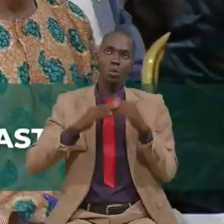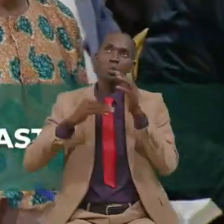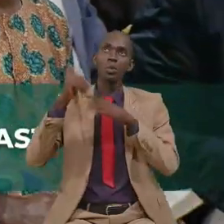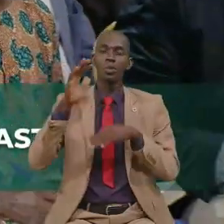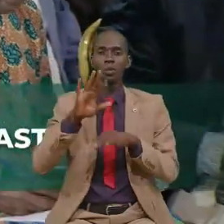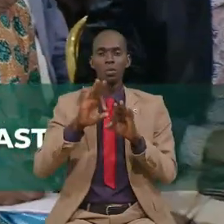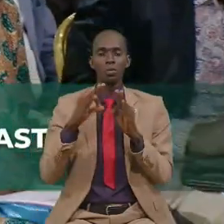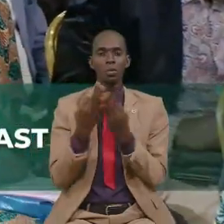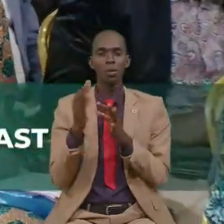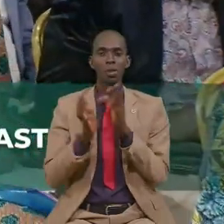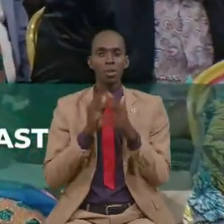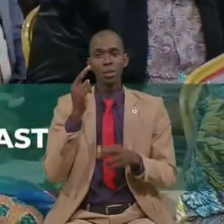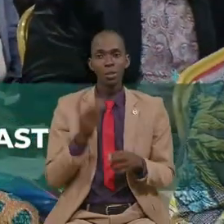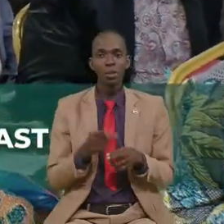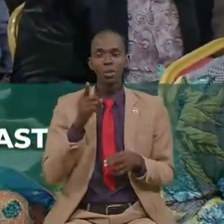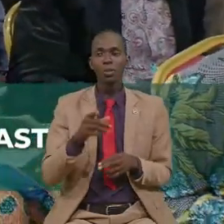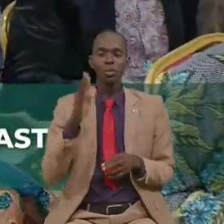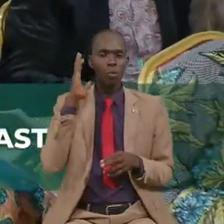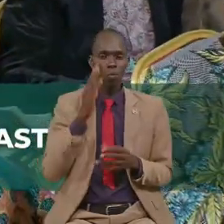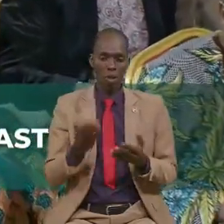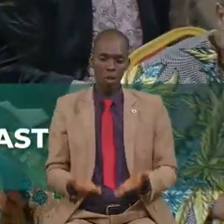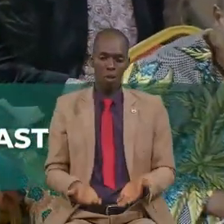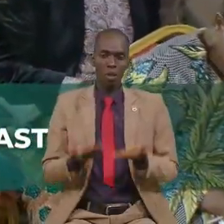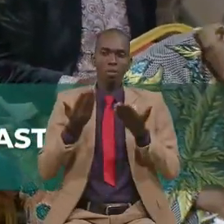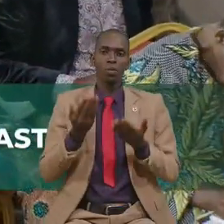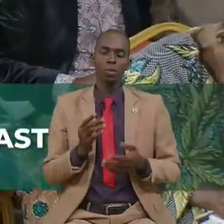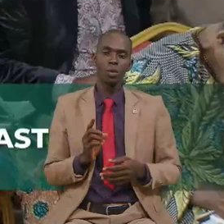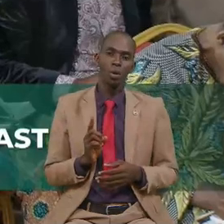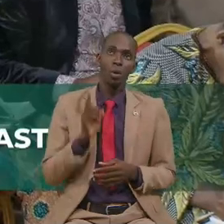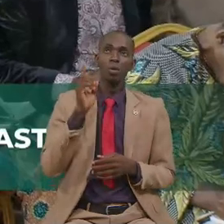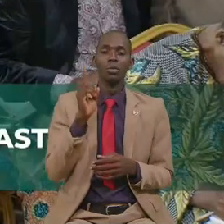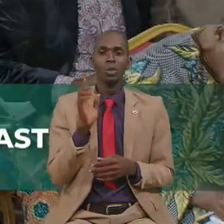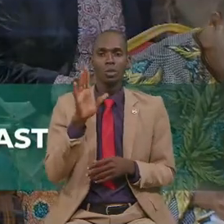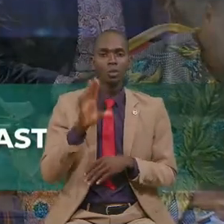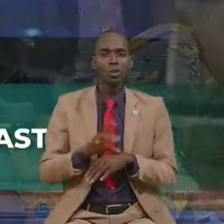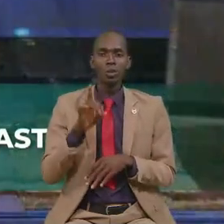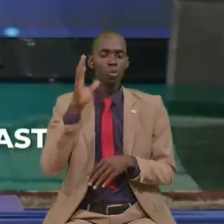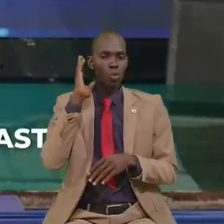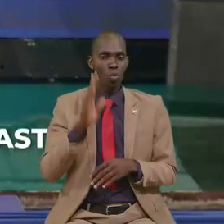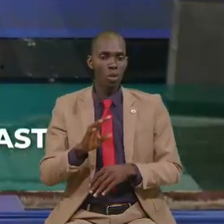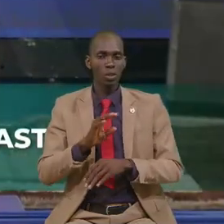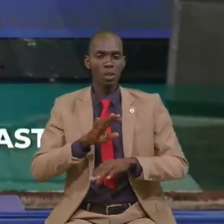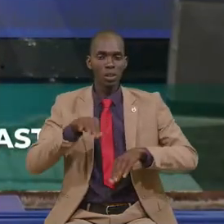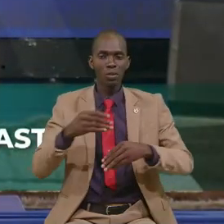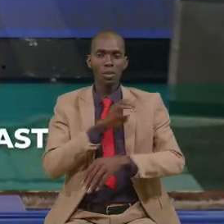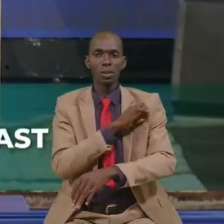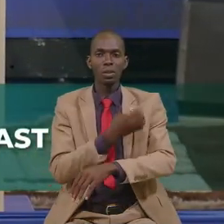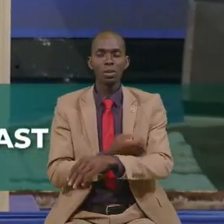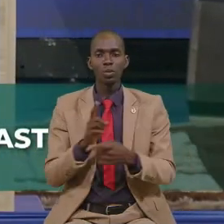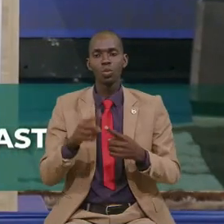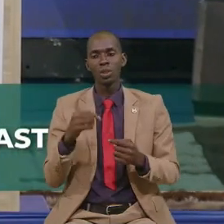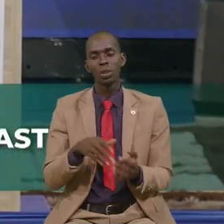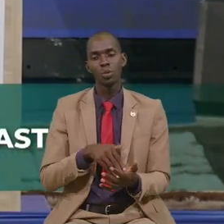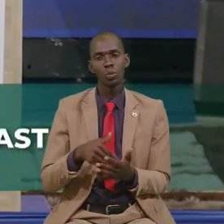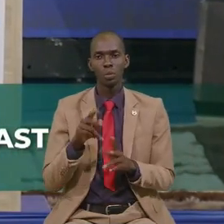family. You will lift up the fallen. You will energize the powerless. That's what